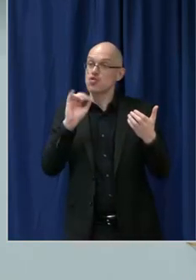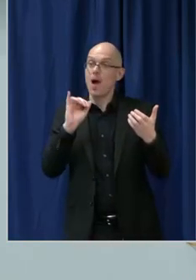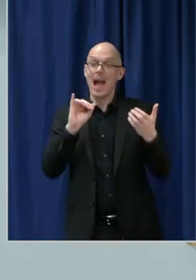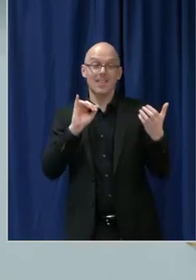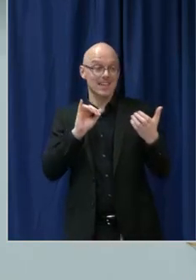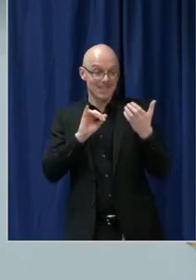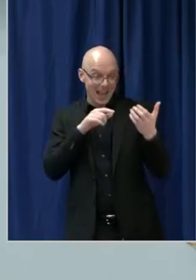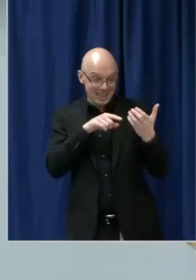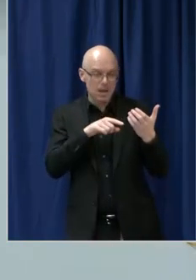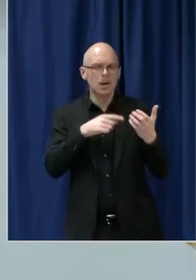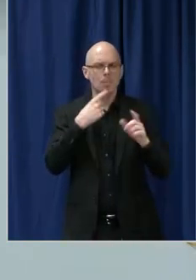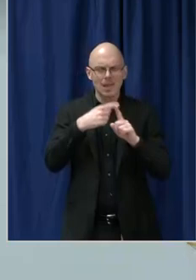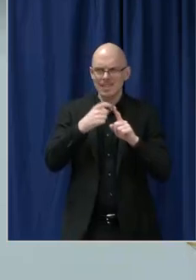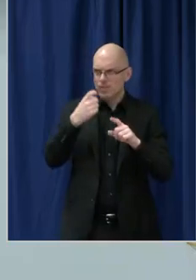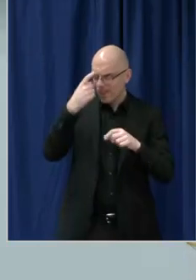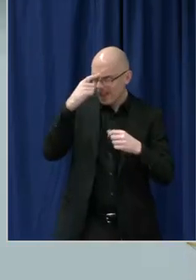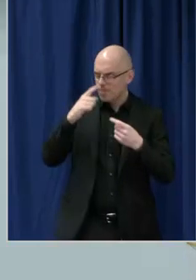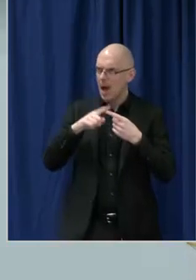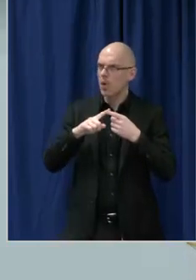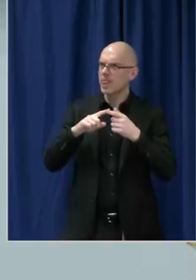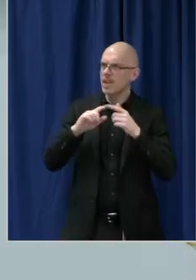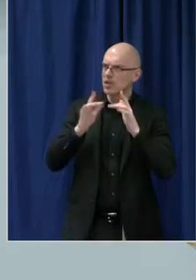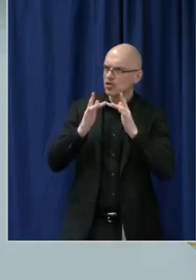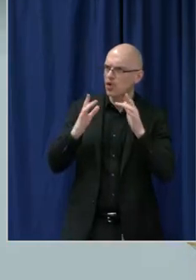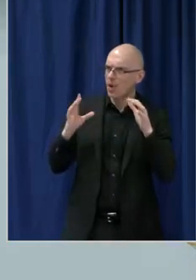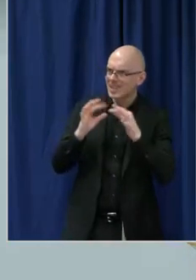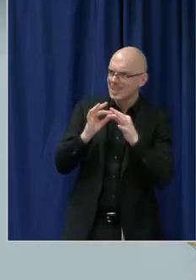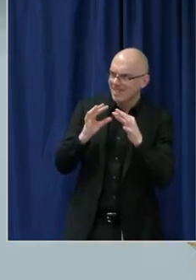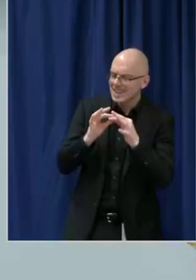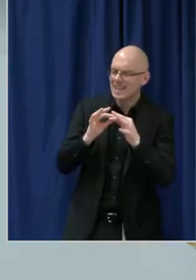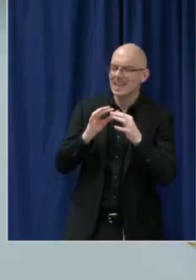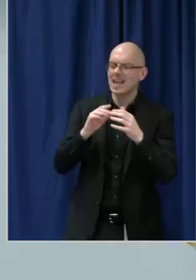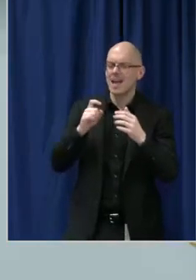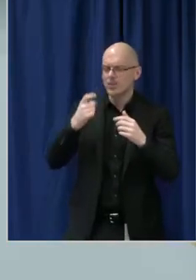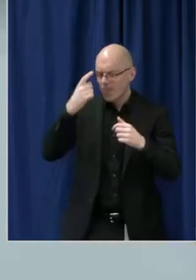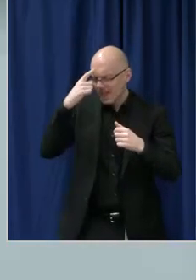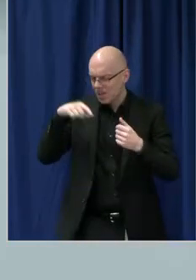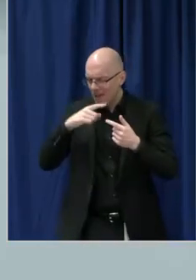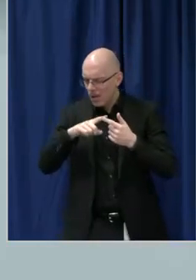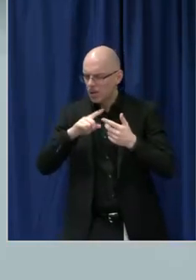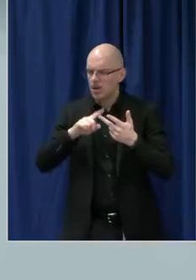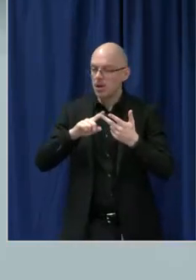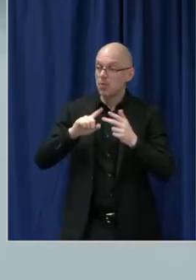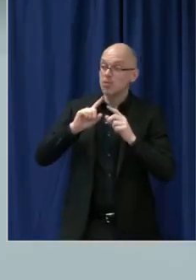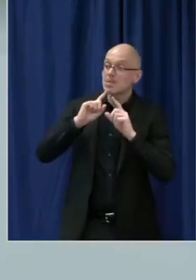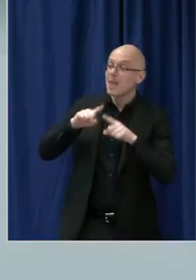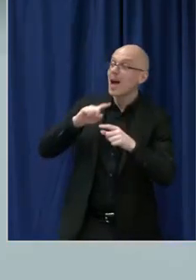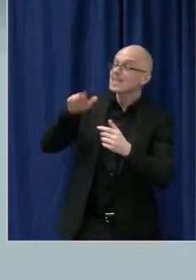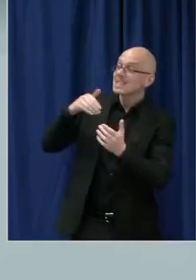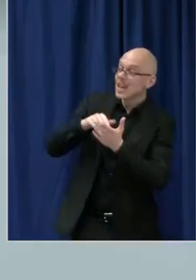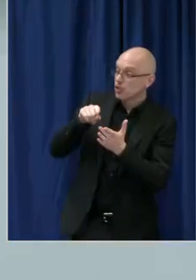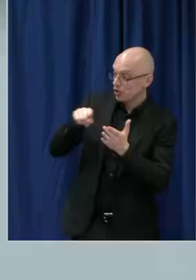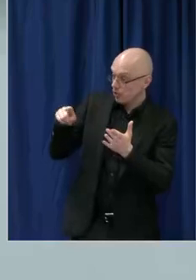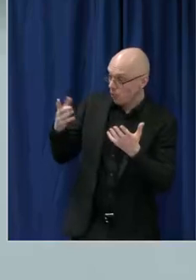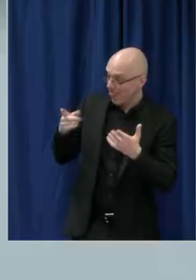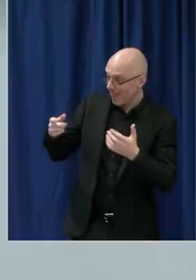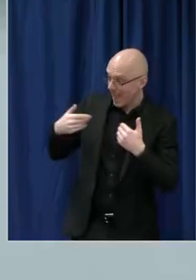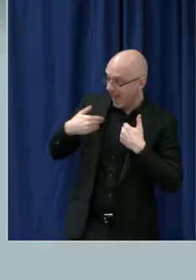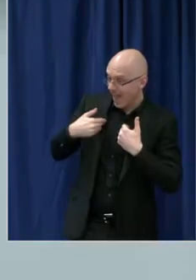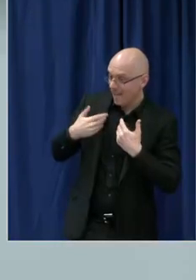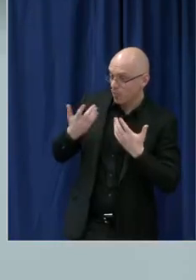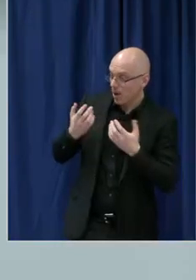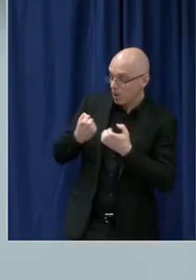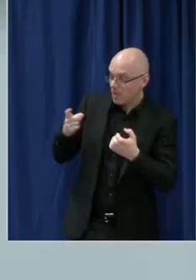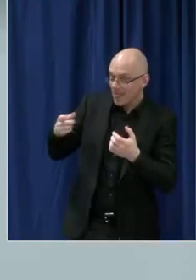the connectivity and the response centers and how equipped they are, and